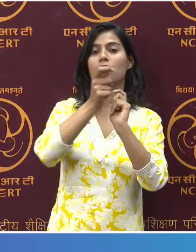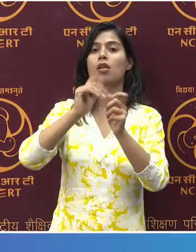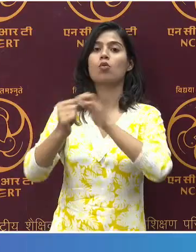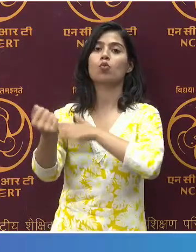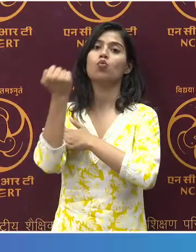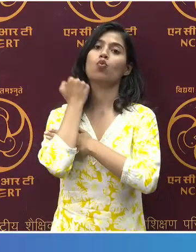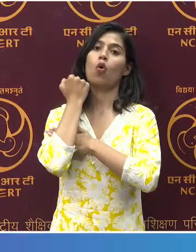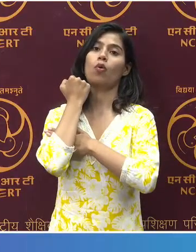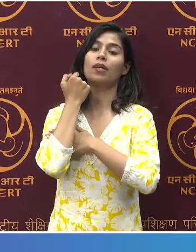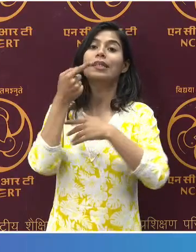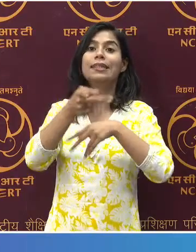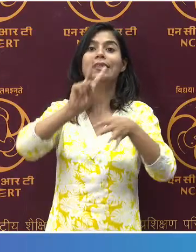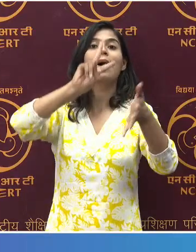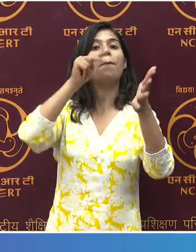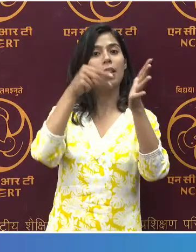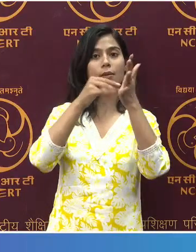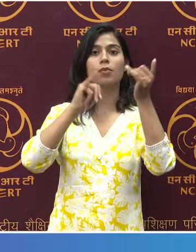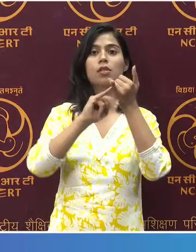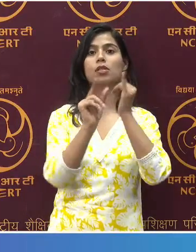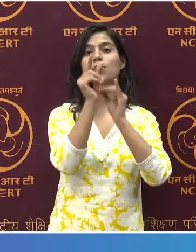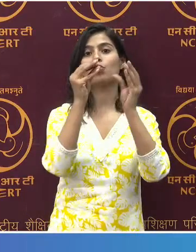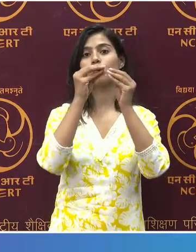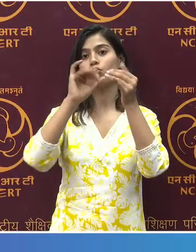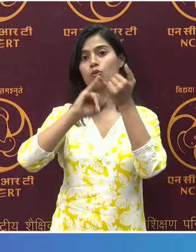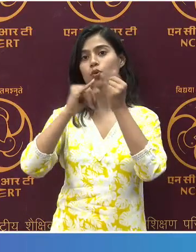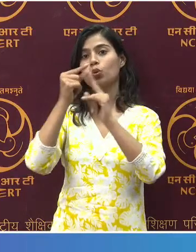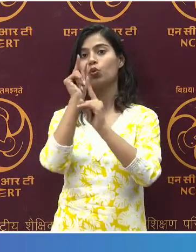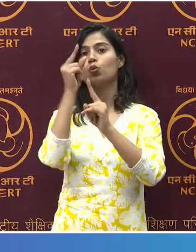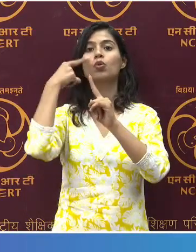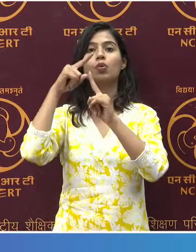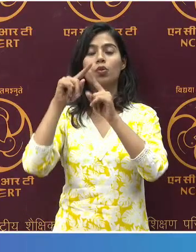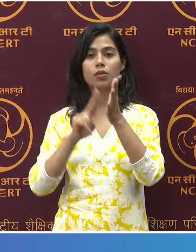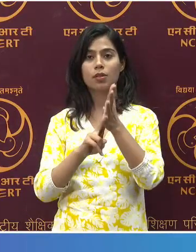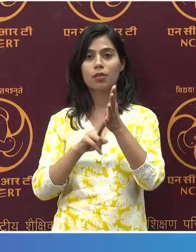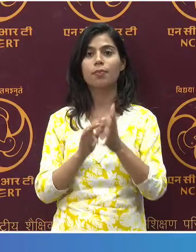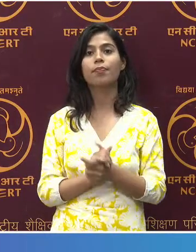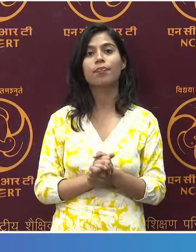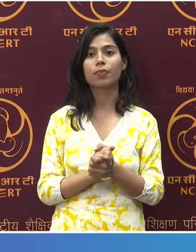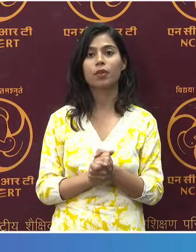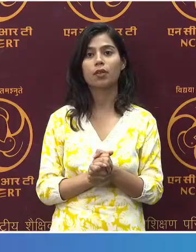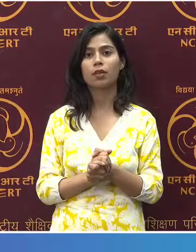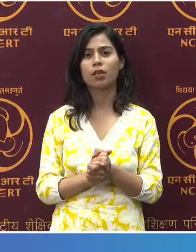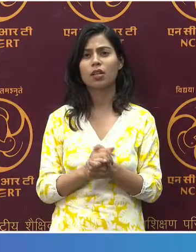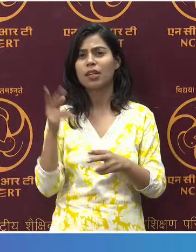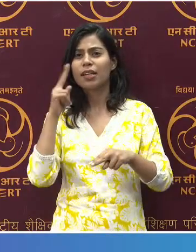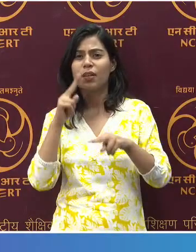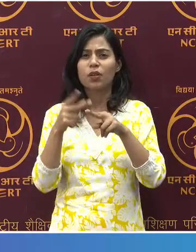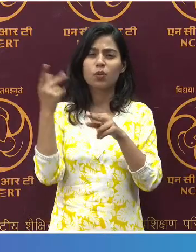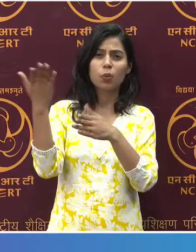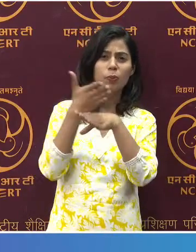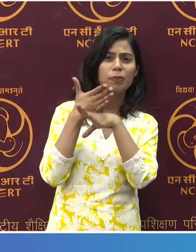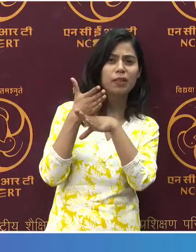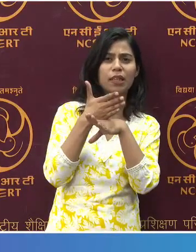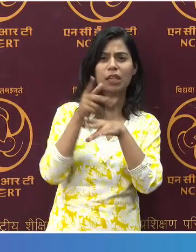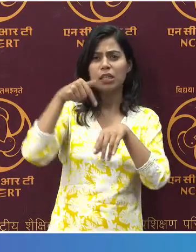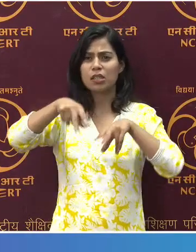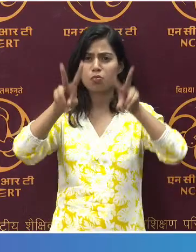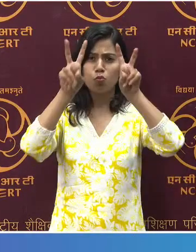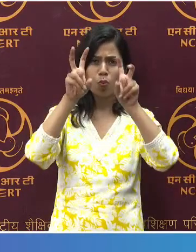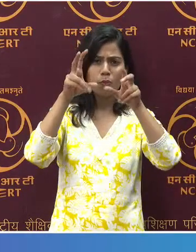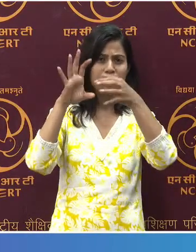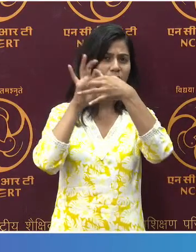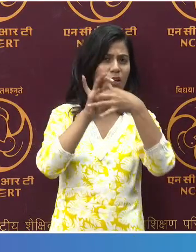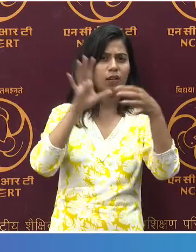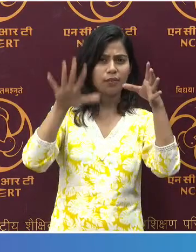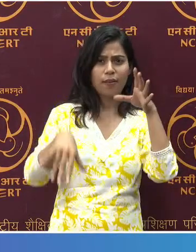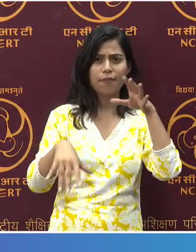called substitution. Right. And sir, now we're left with just 2 to 3 more minutes. Is there anything else that you would like to share regarding the topic? And